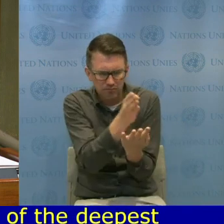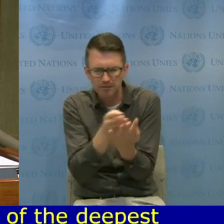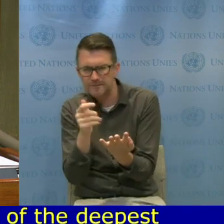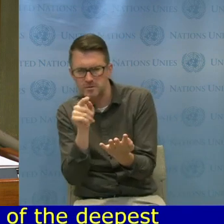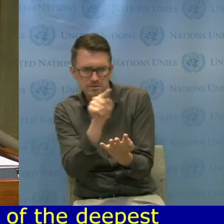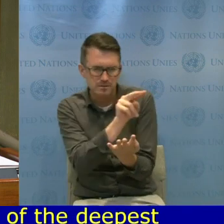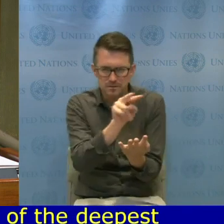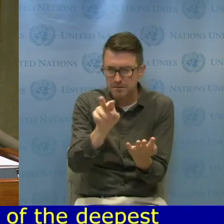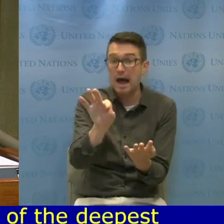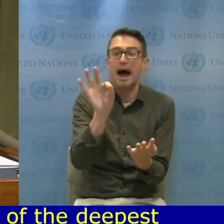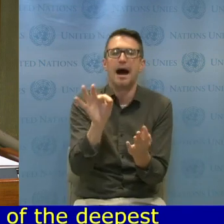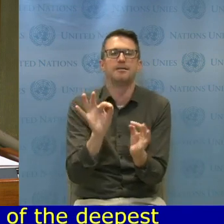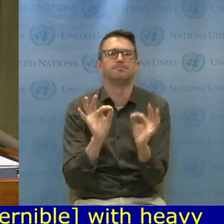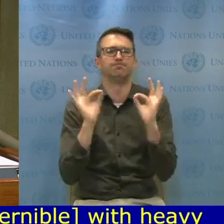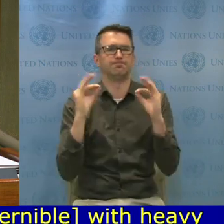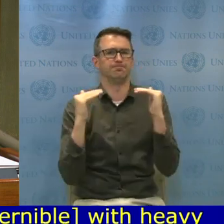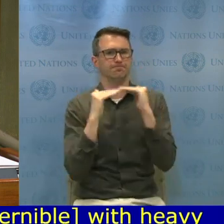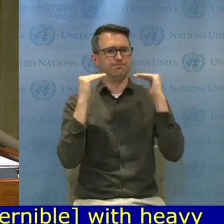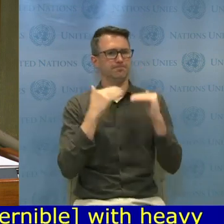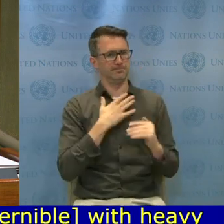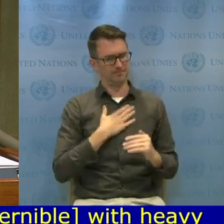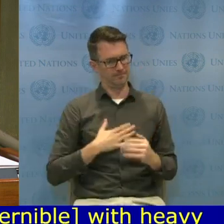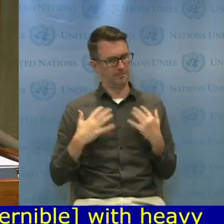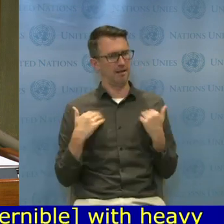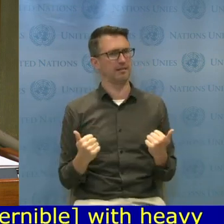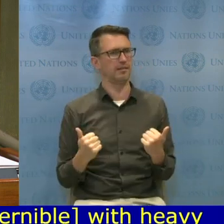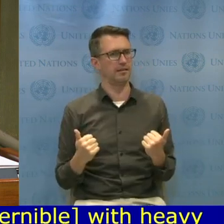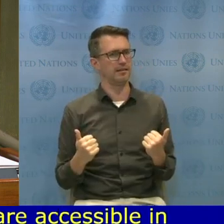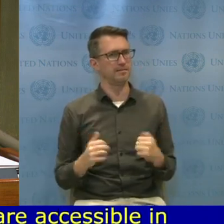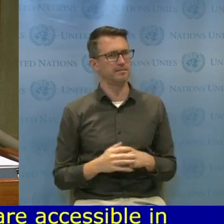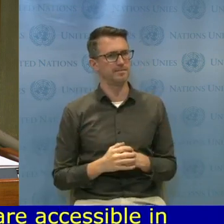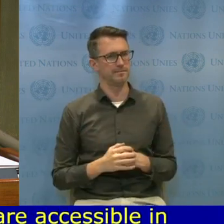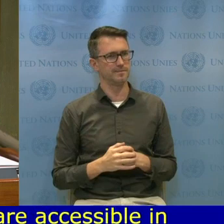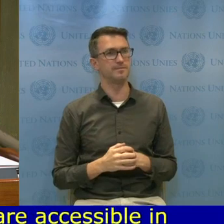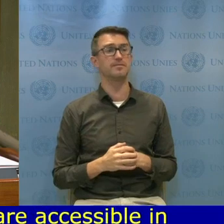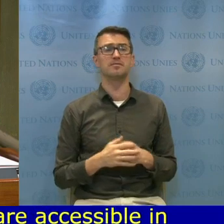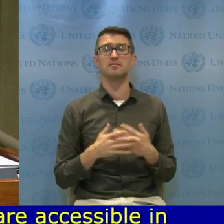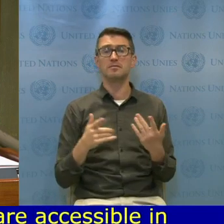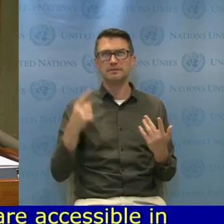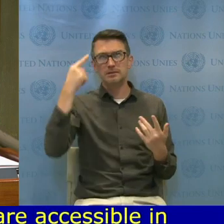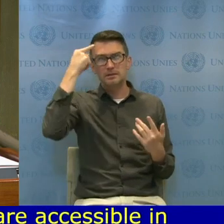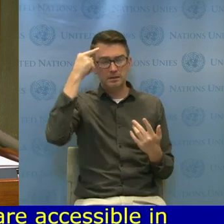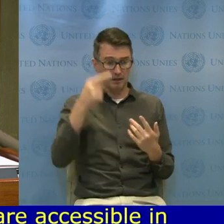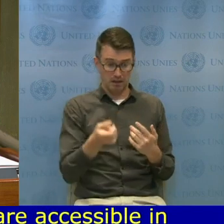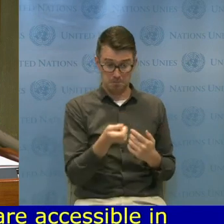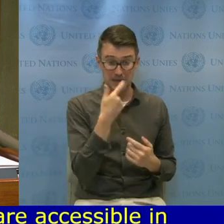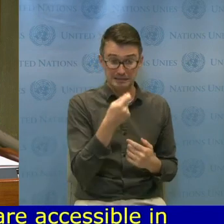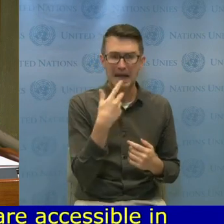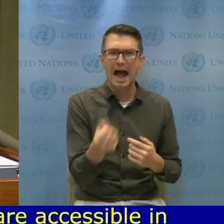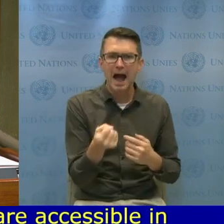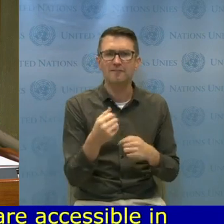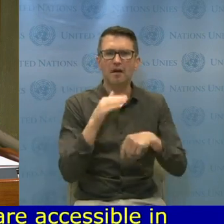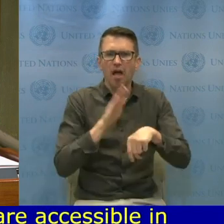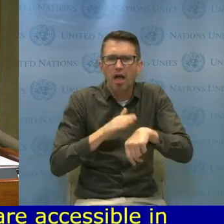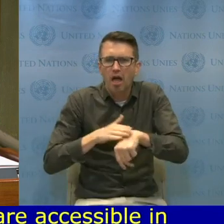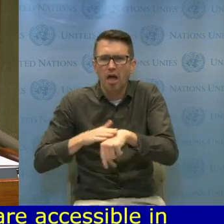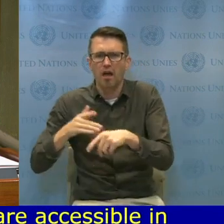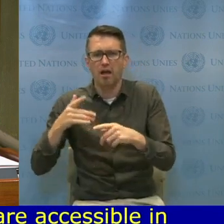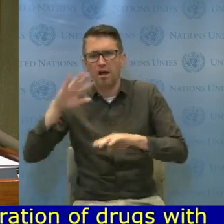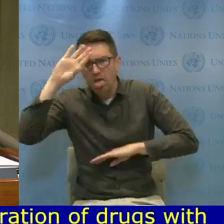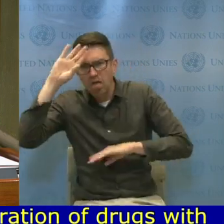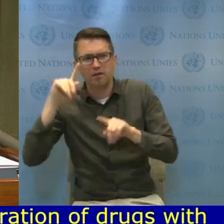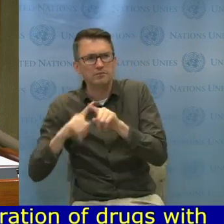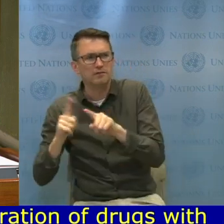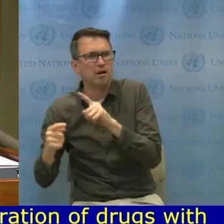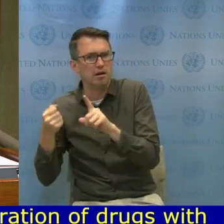with fewer and milder side effects are not available at generic form, even though the drug's patent have been expired. This